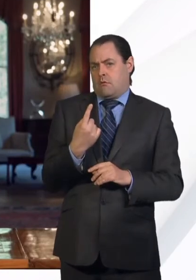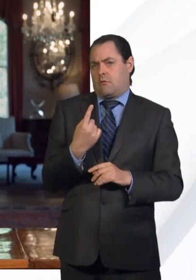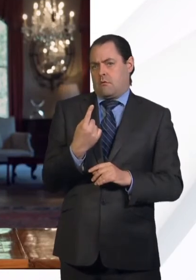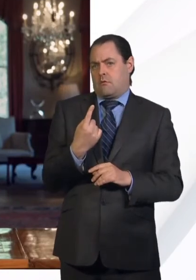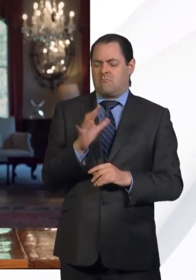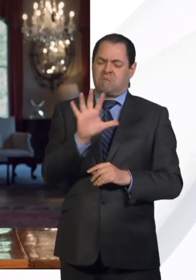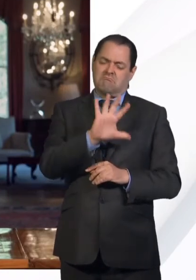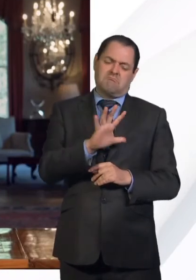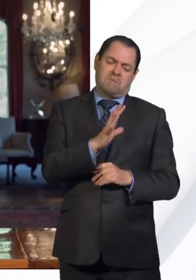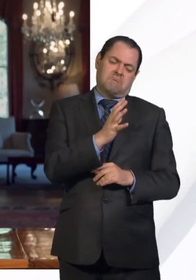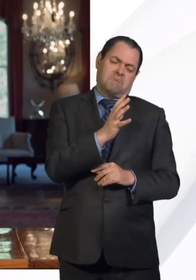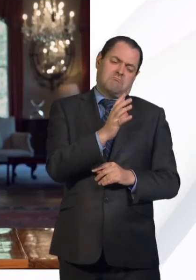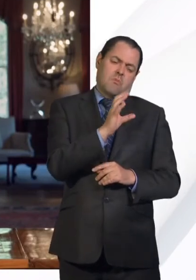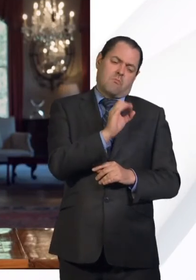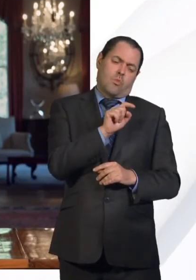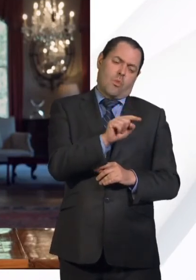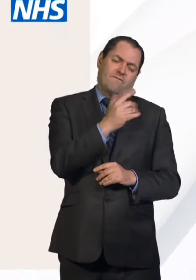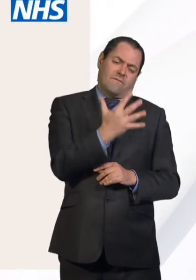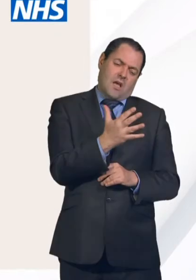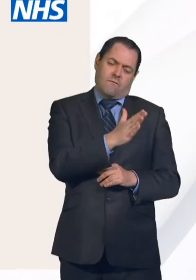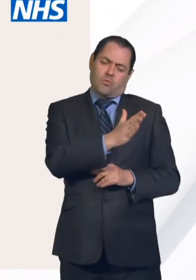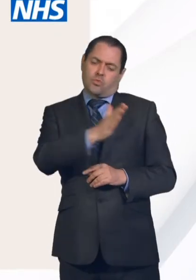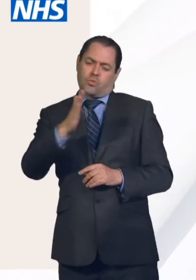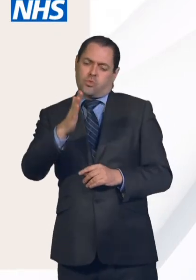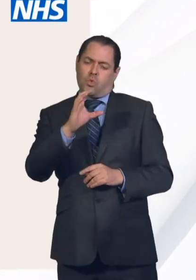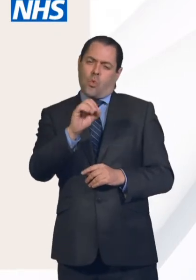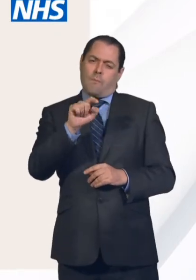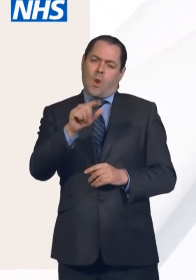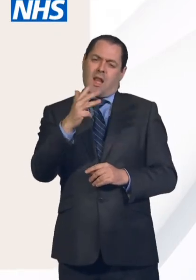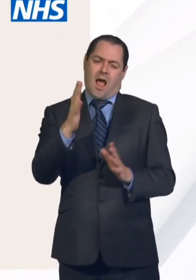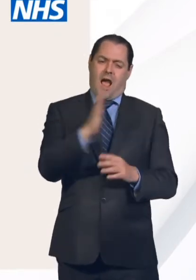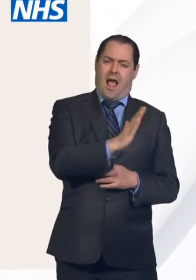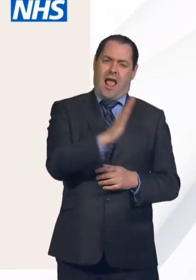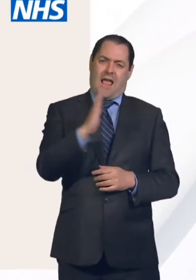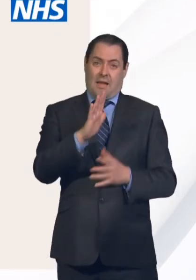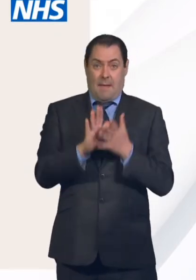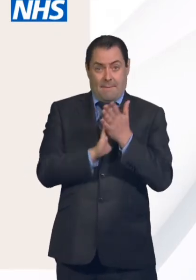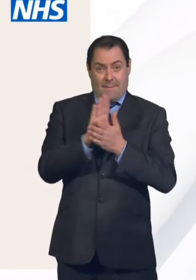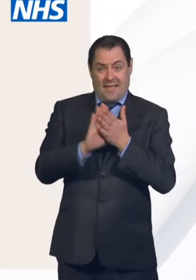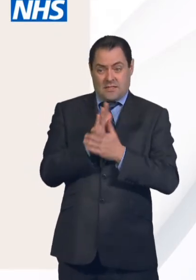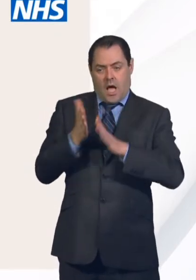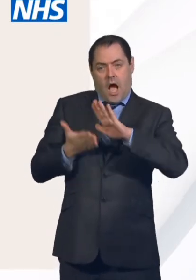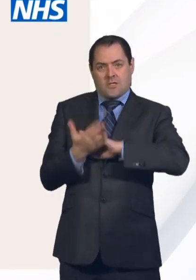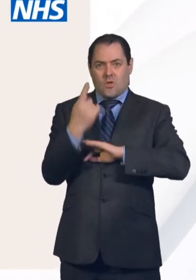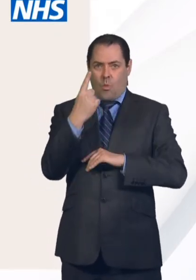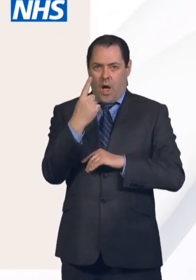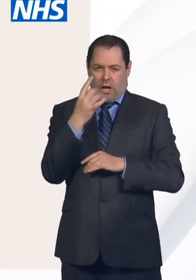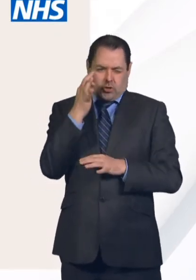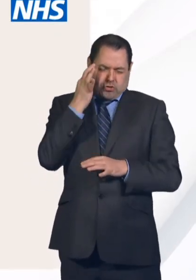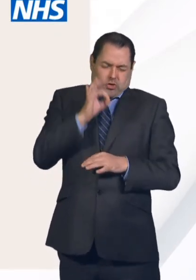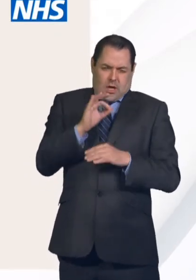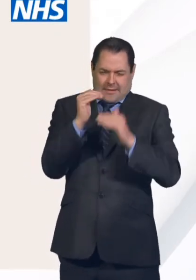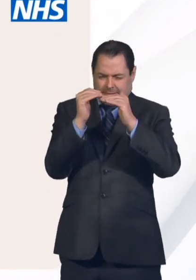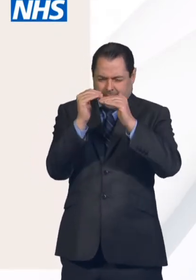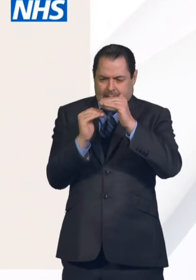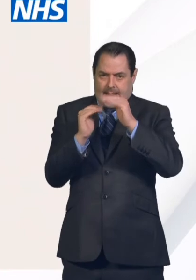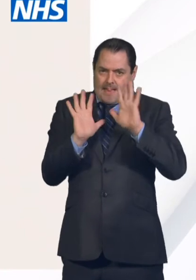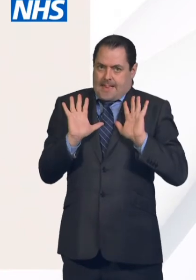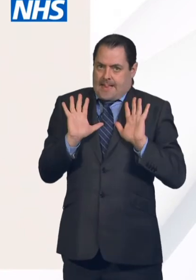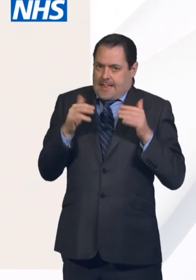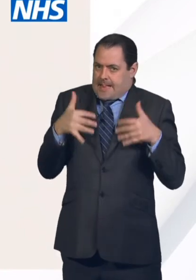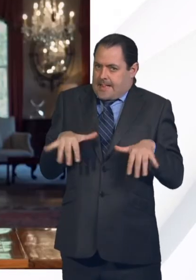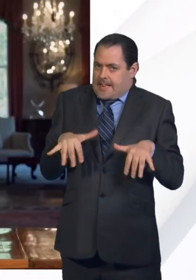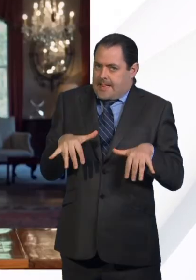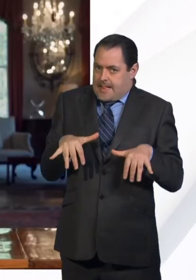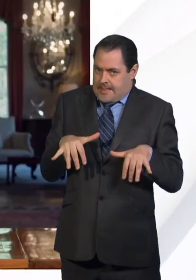between 0.5 and 0.9, but potentially only just below 1. And though we have